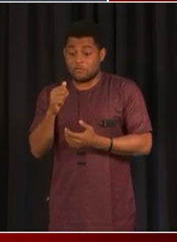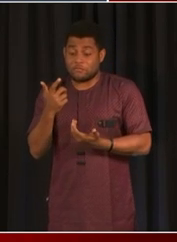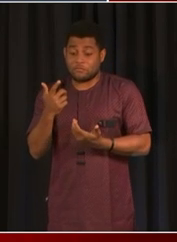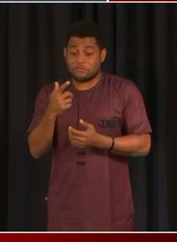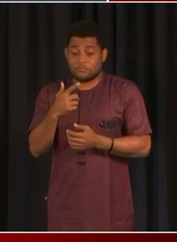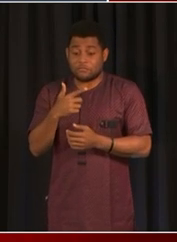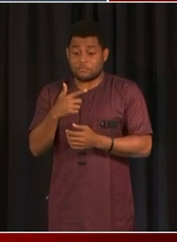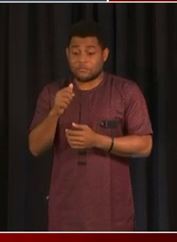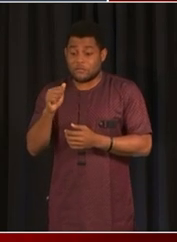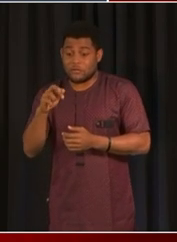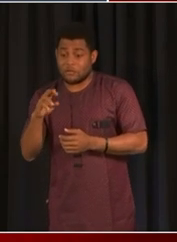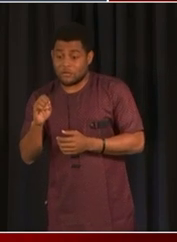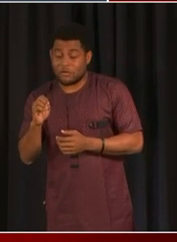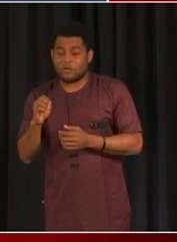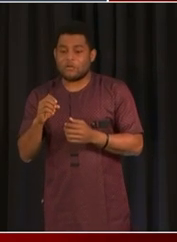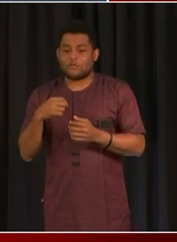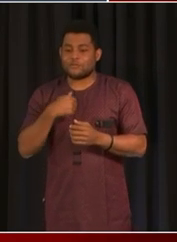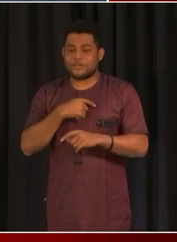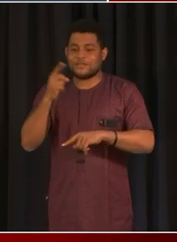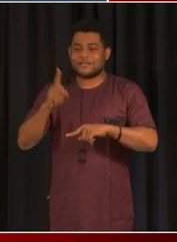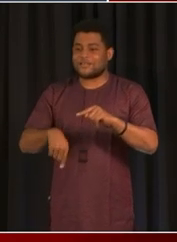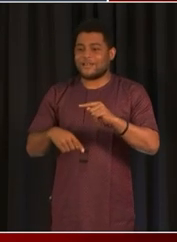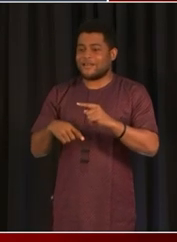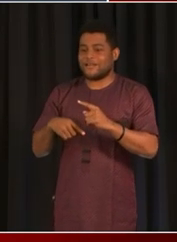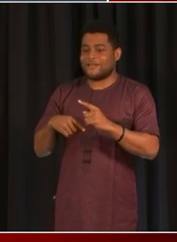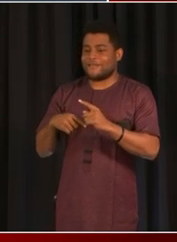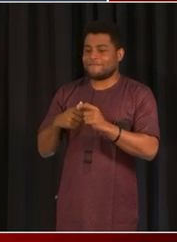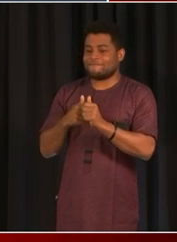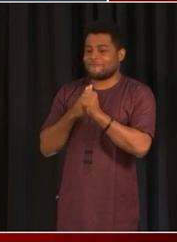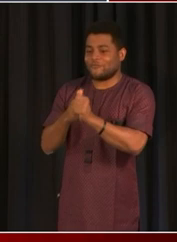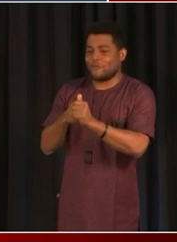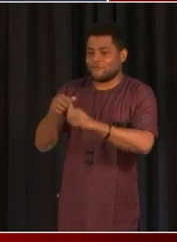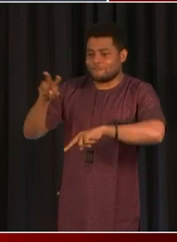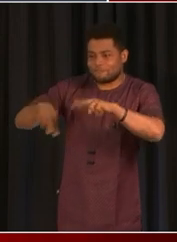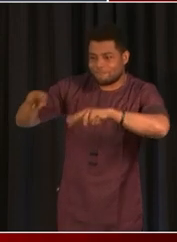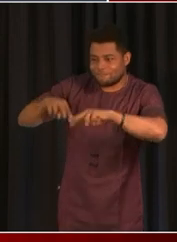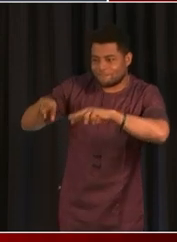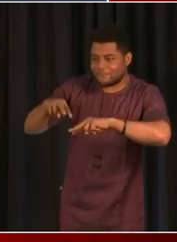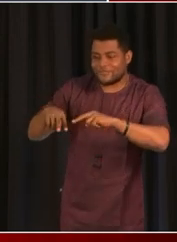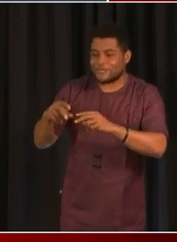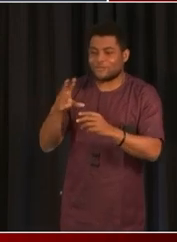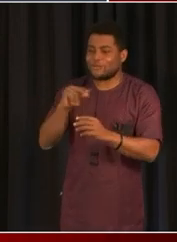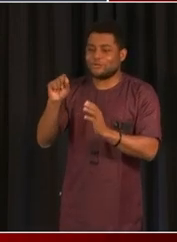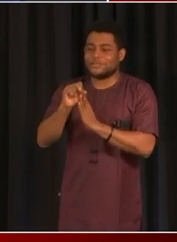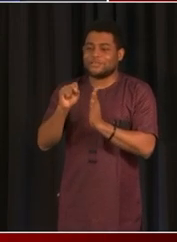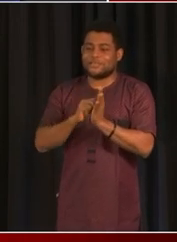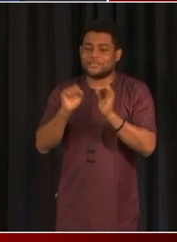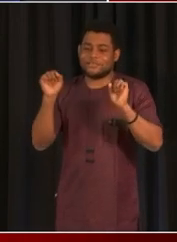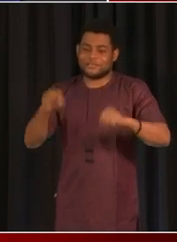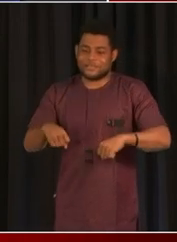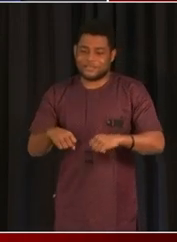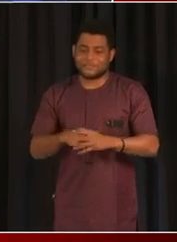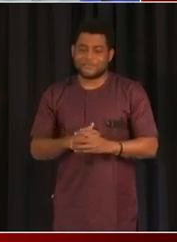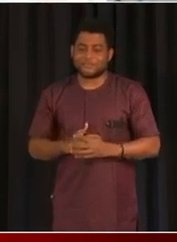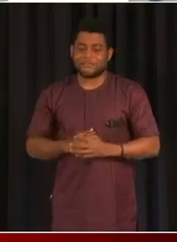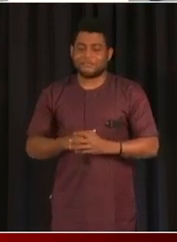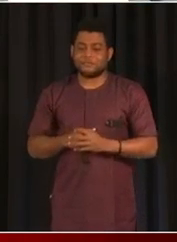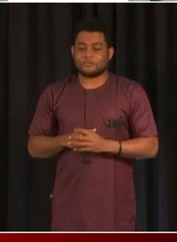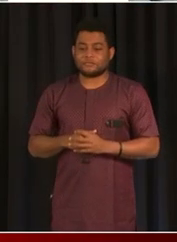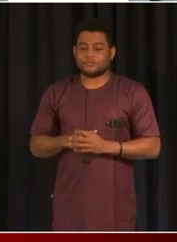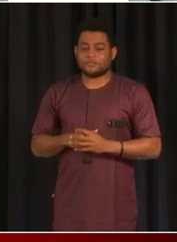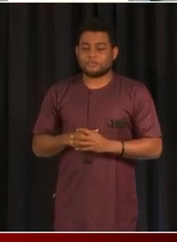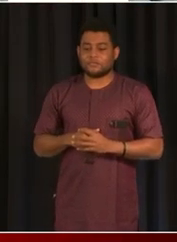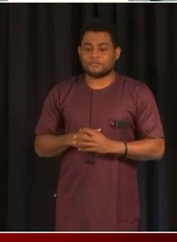and have you thinking that there's any state who can actually do this, and this is why. We know that the FDA has amended